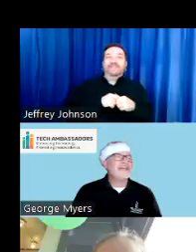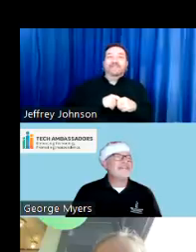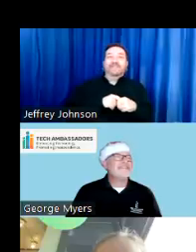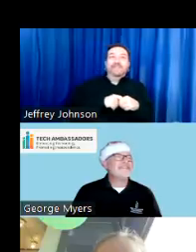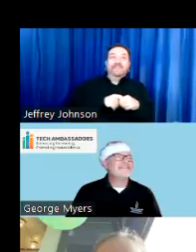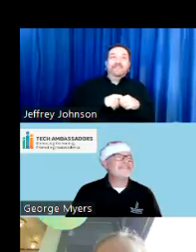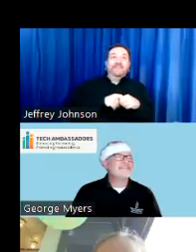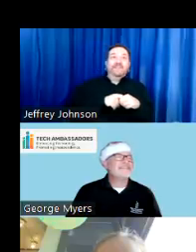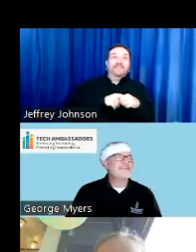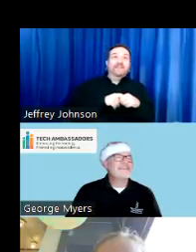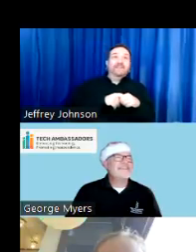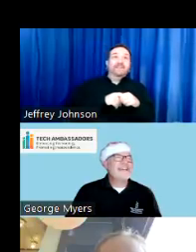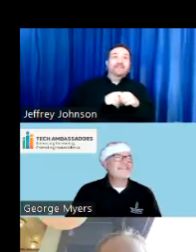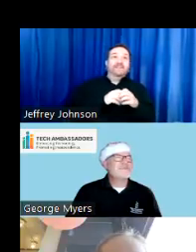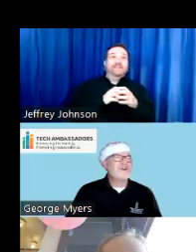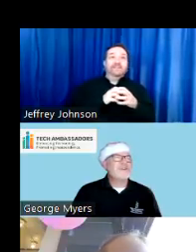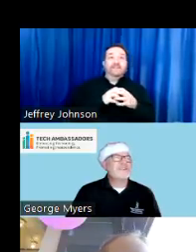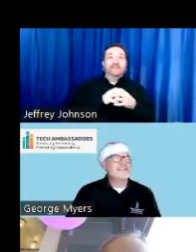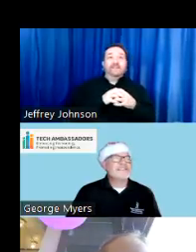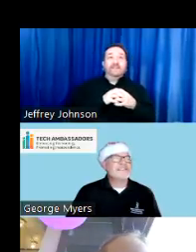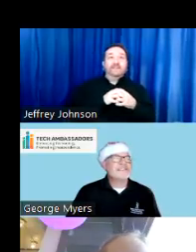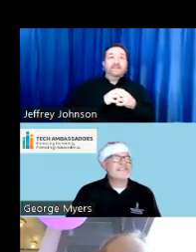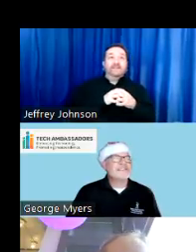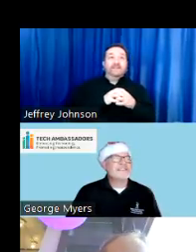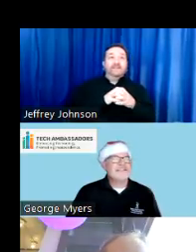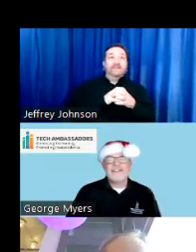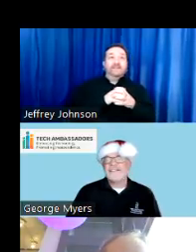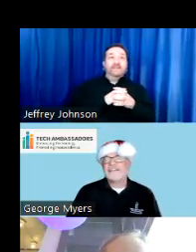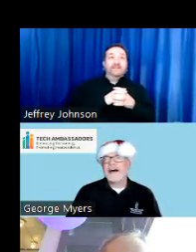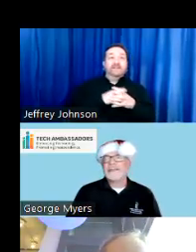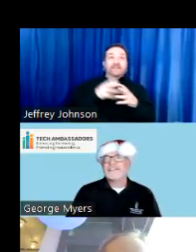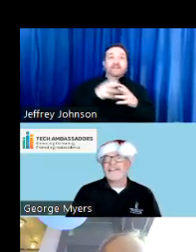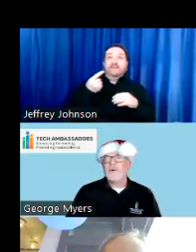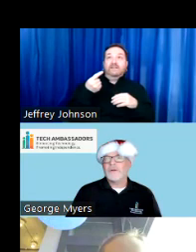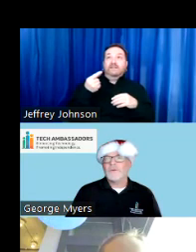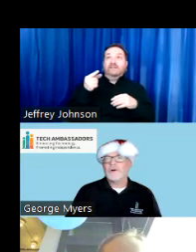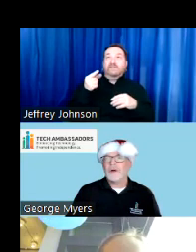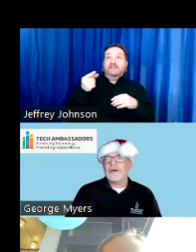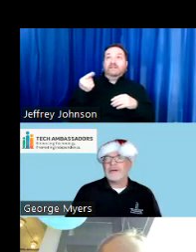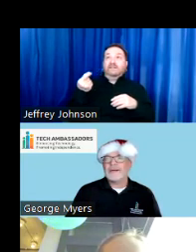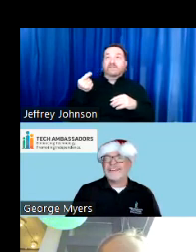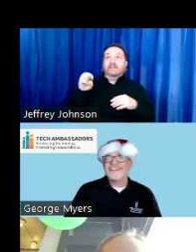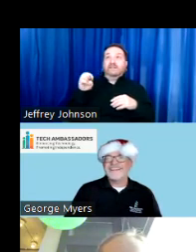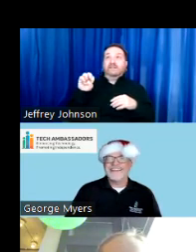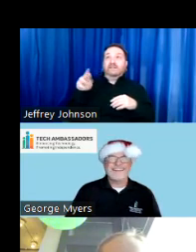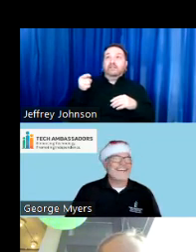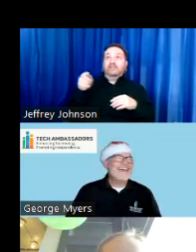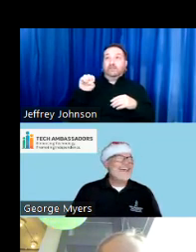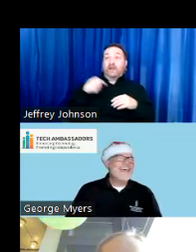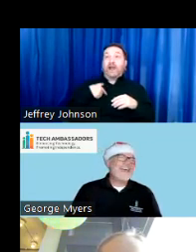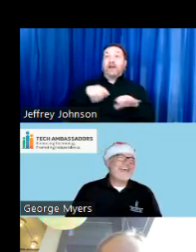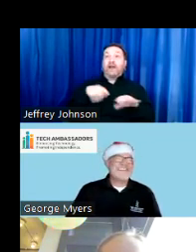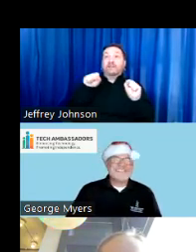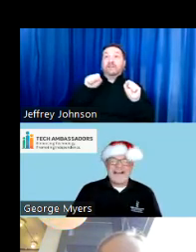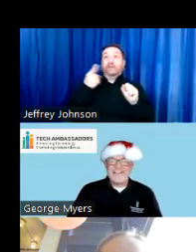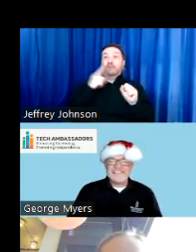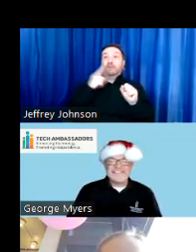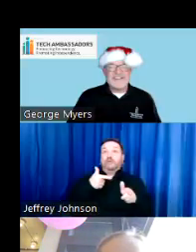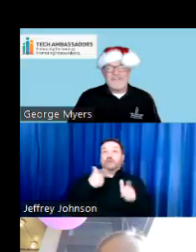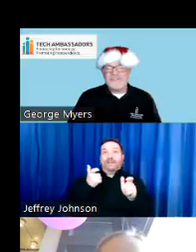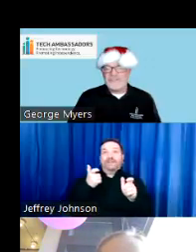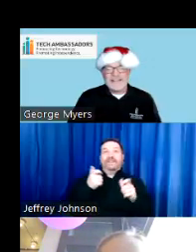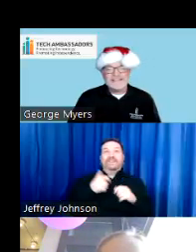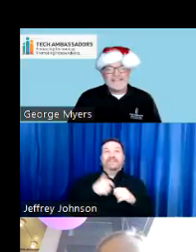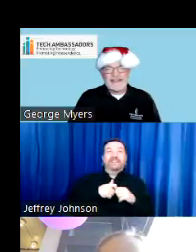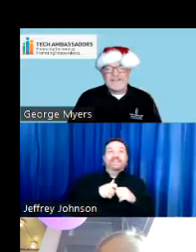All right. Next one on our list is, I'm going to take one real quick. And this